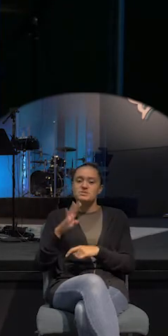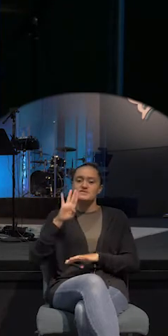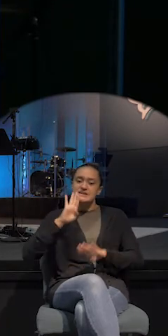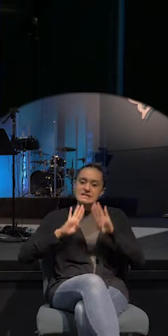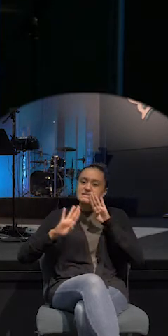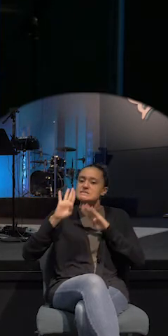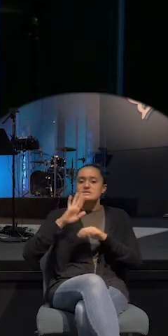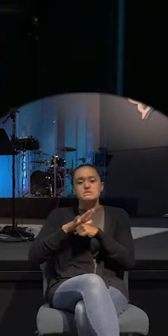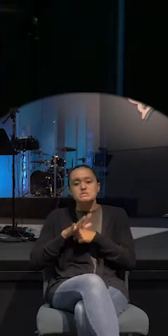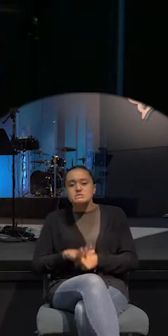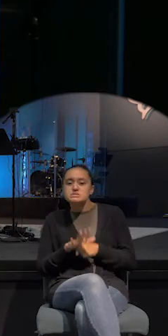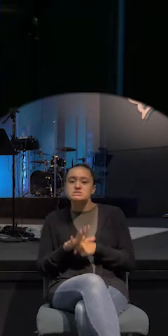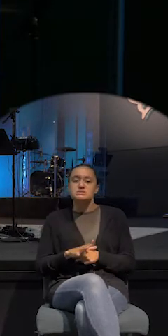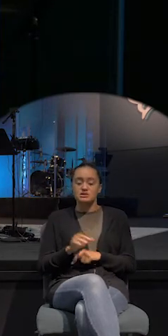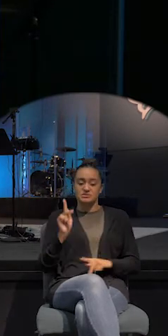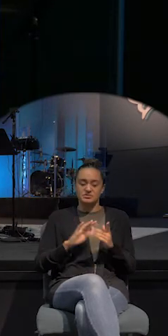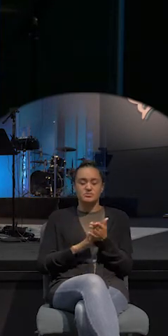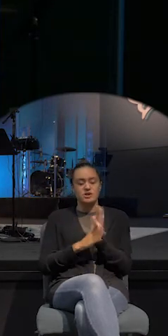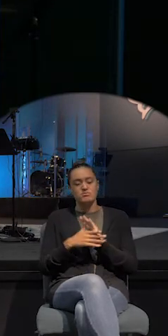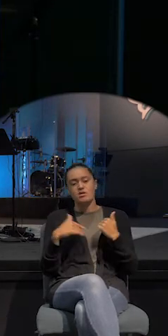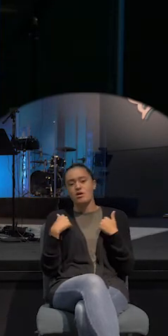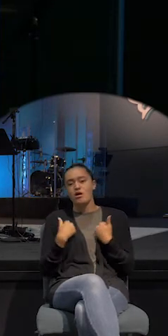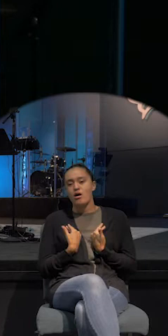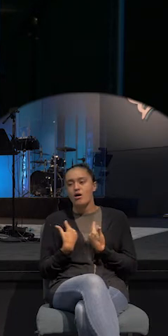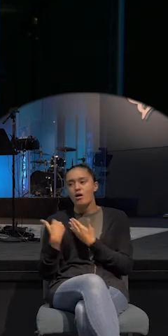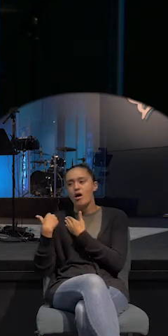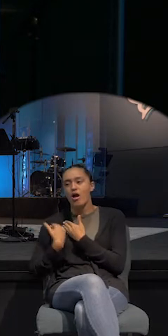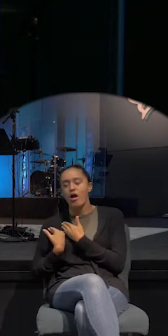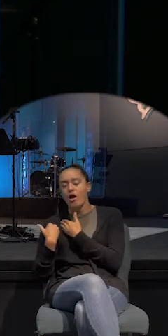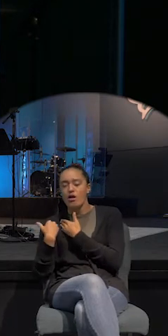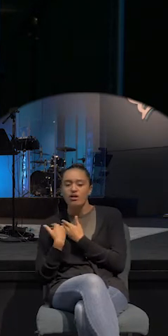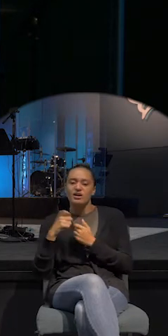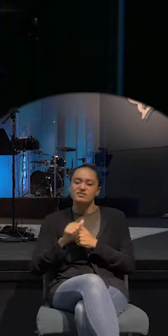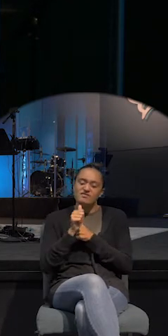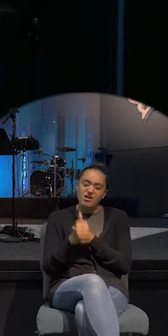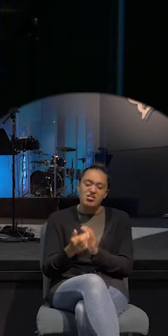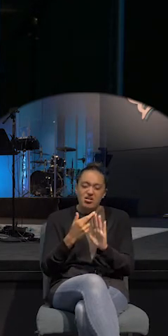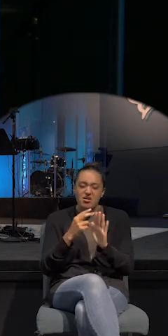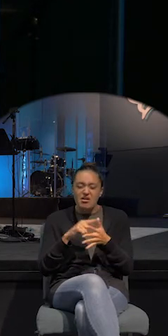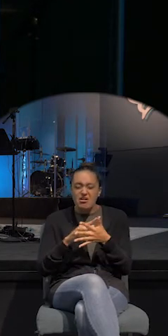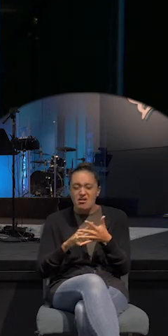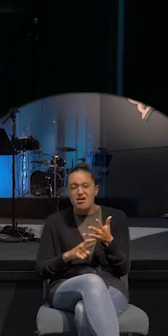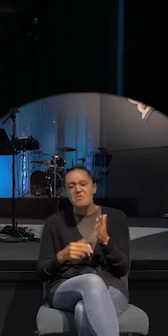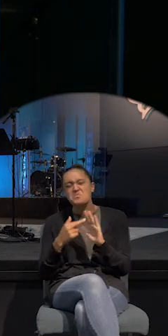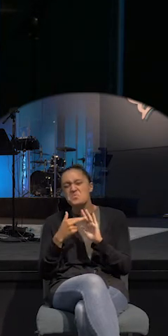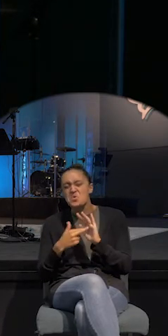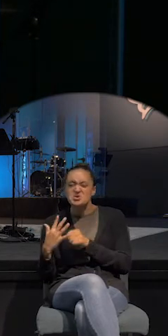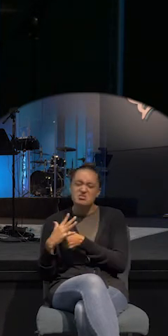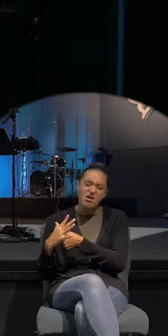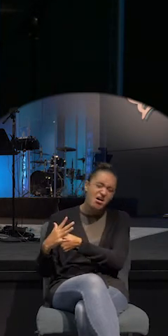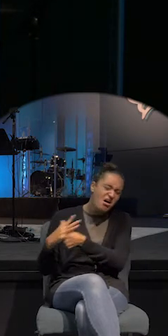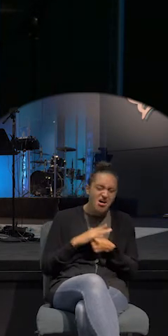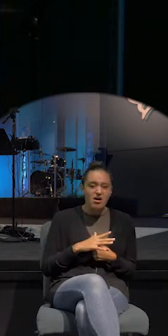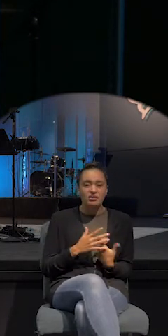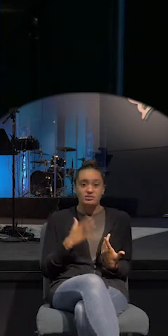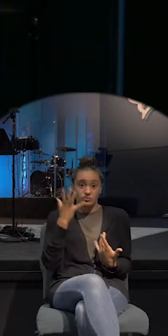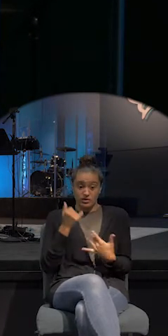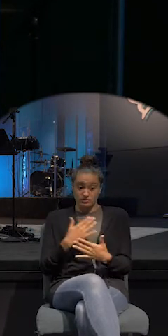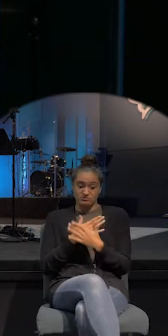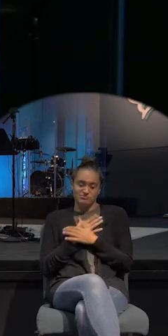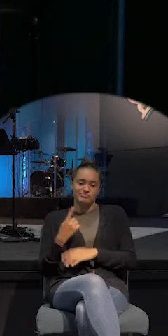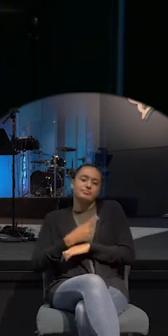stress. The people became tired of bearing a yoke of man-made oppressive regulations because the Sabbath